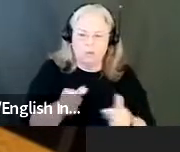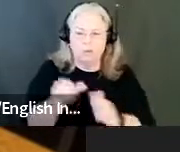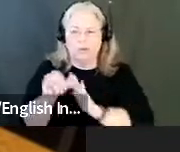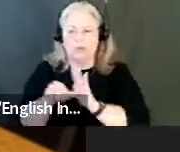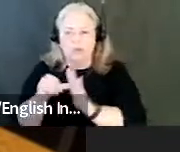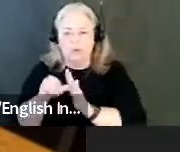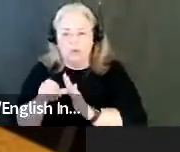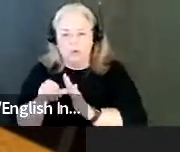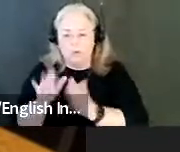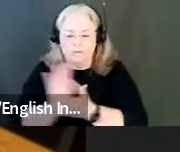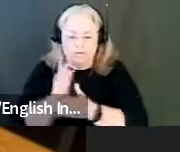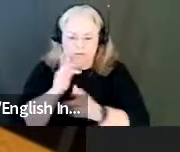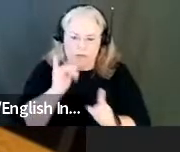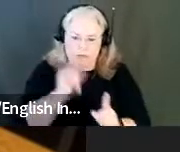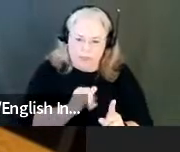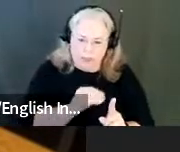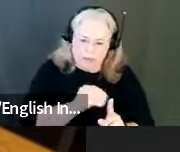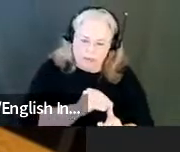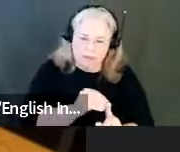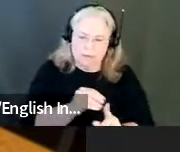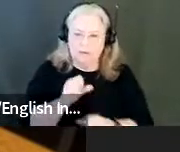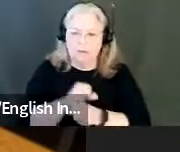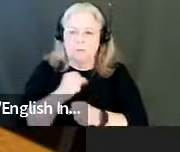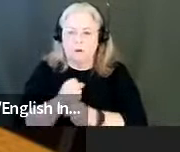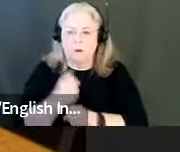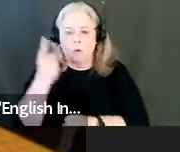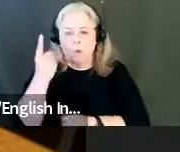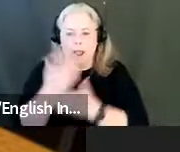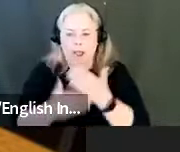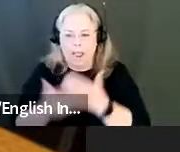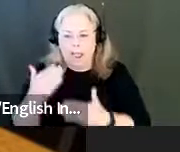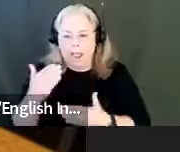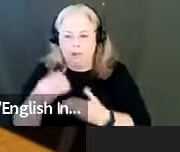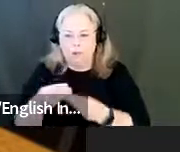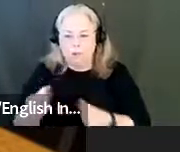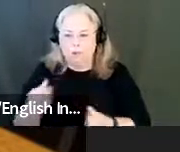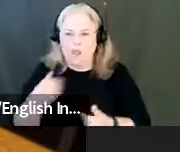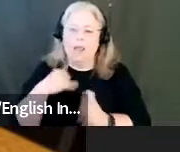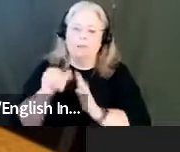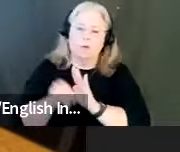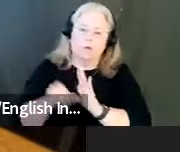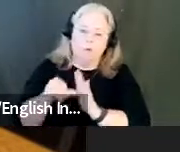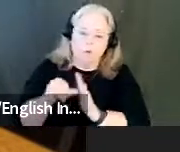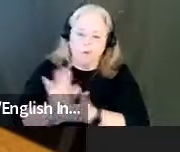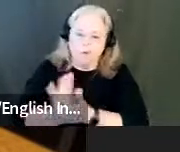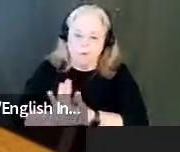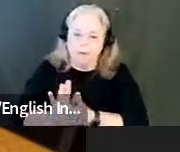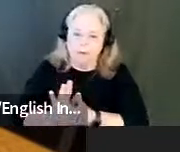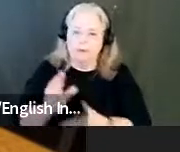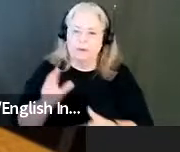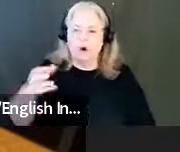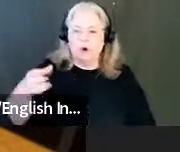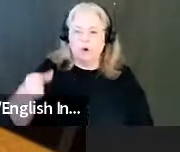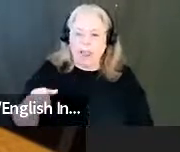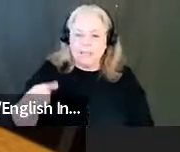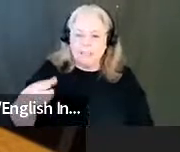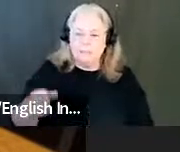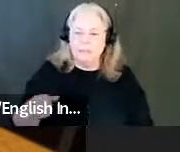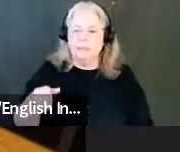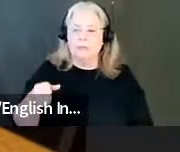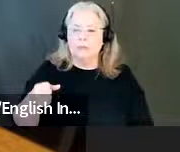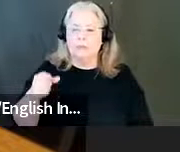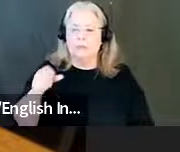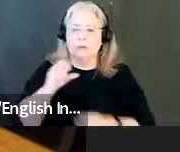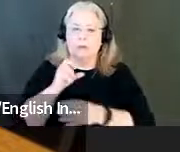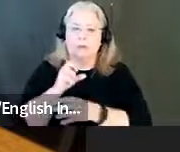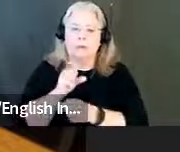for that, or making one-handed solutions and the YouTube videos for that, and grasping and